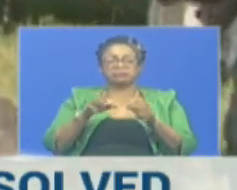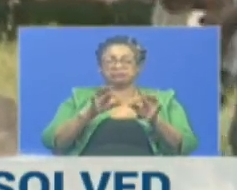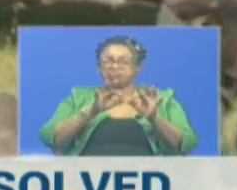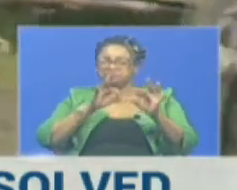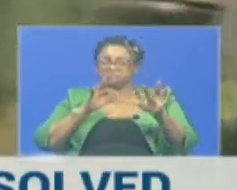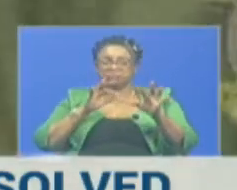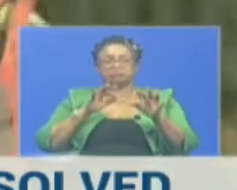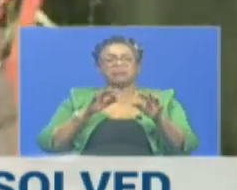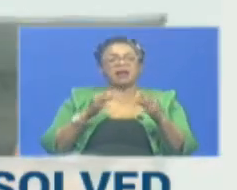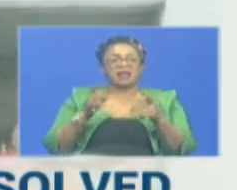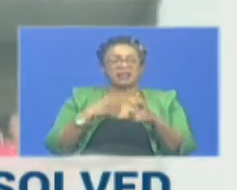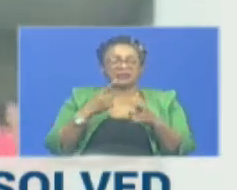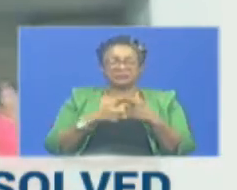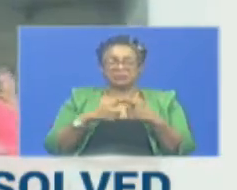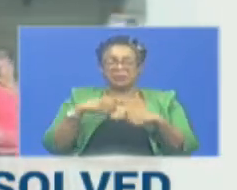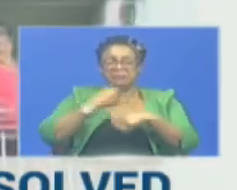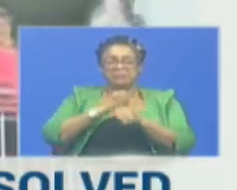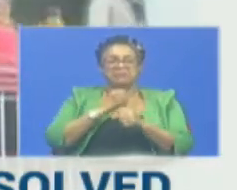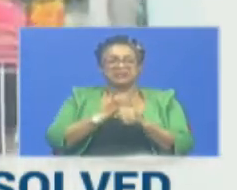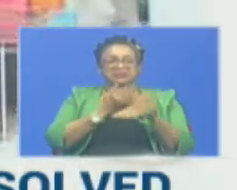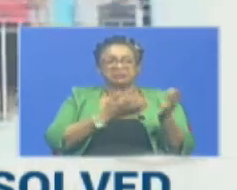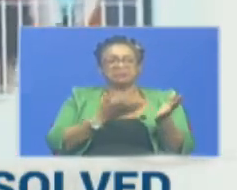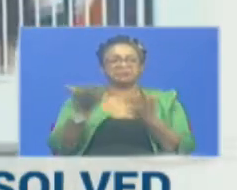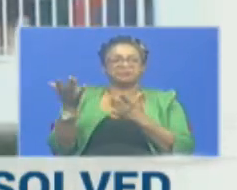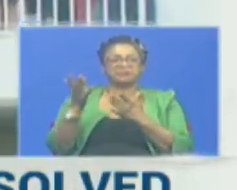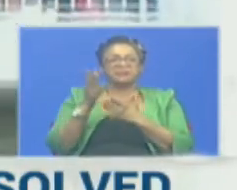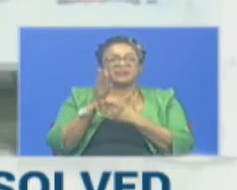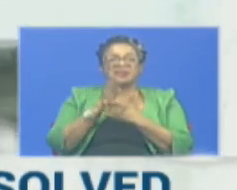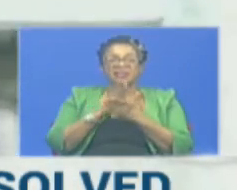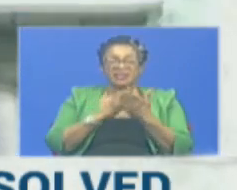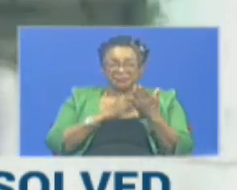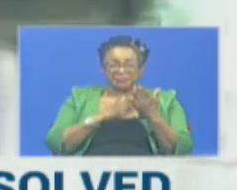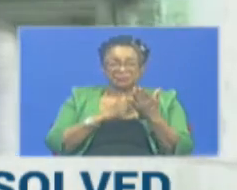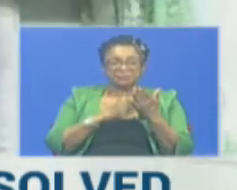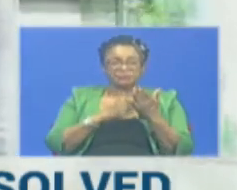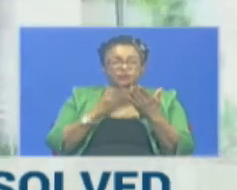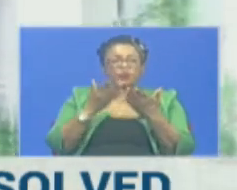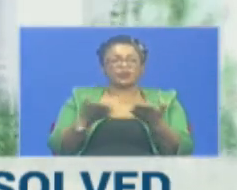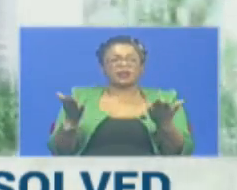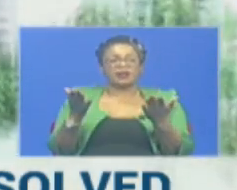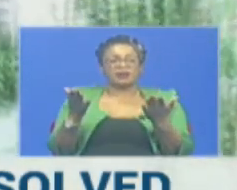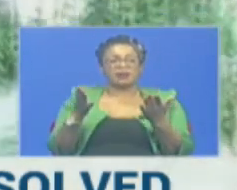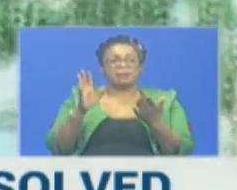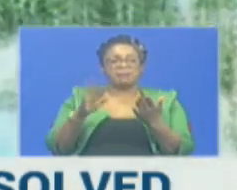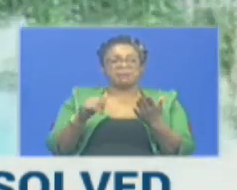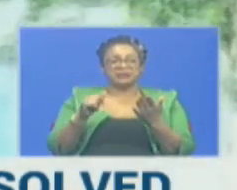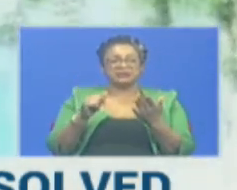and tranquilize them. But some were still drawn to the wonder of nature, awed by the drama.